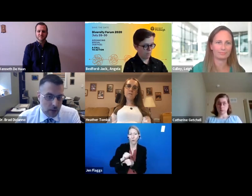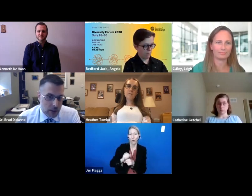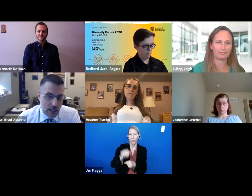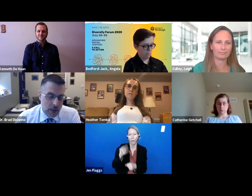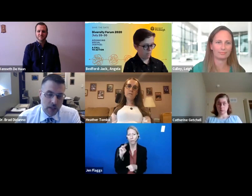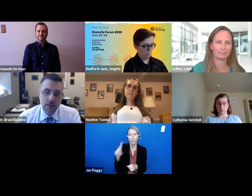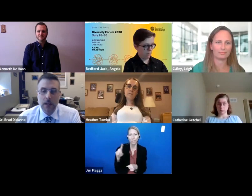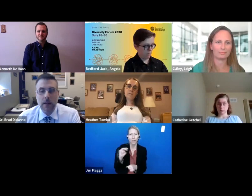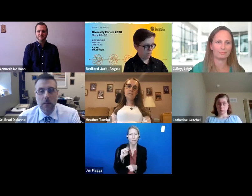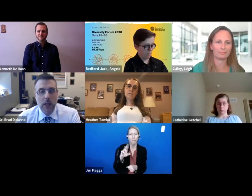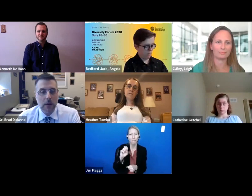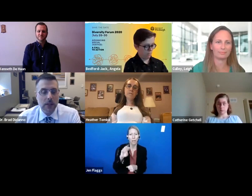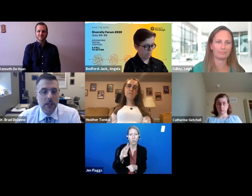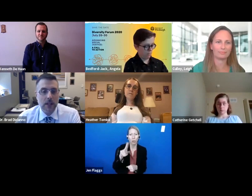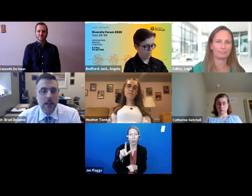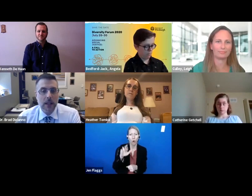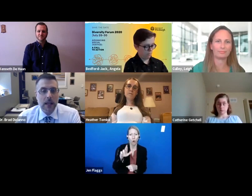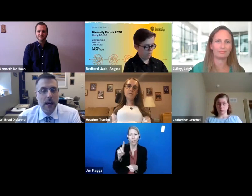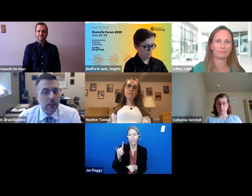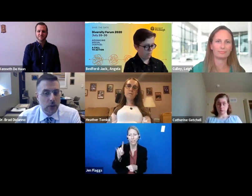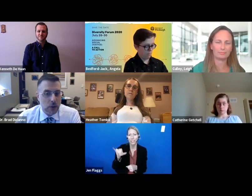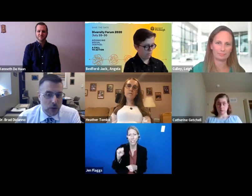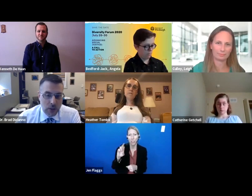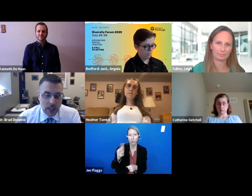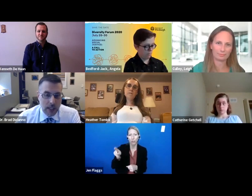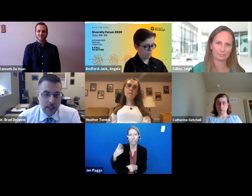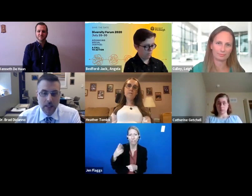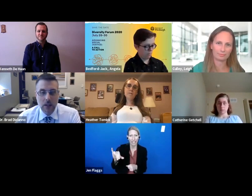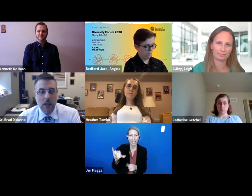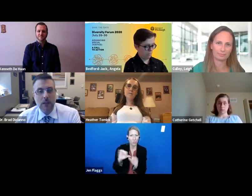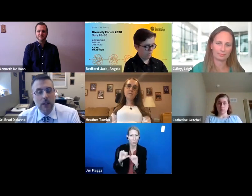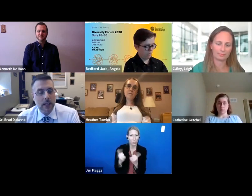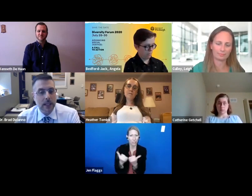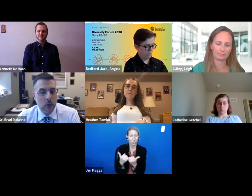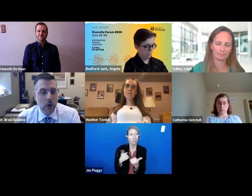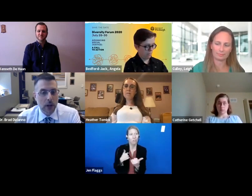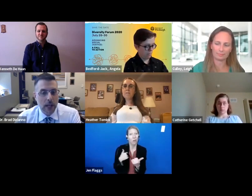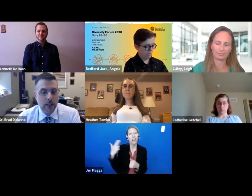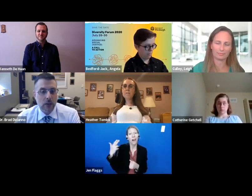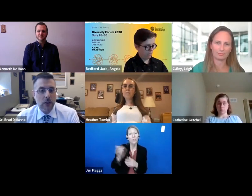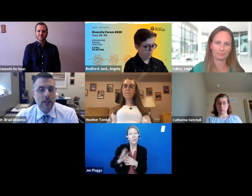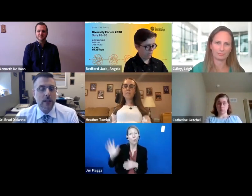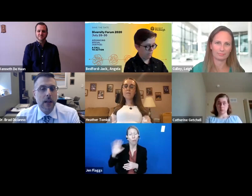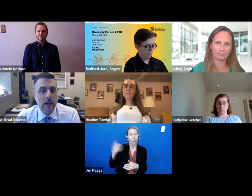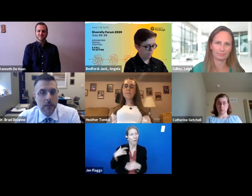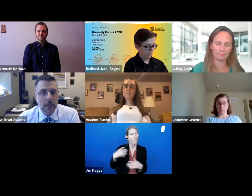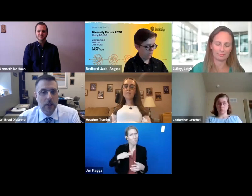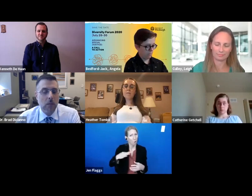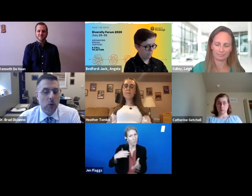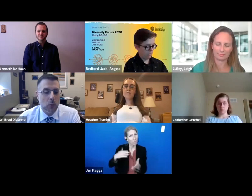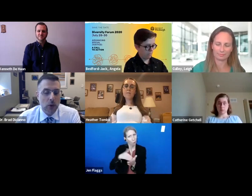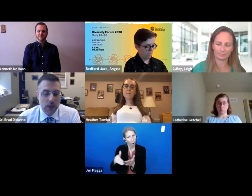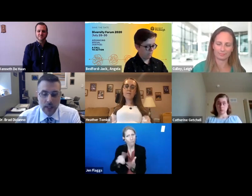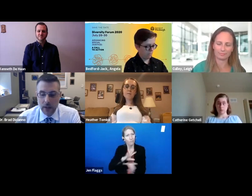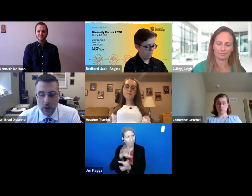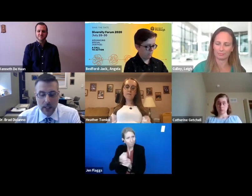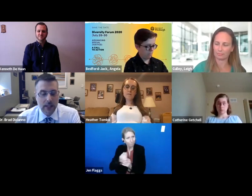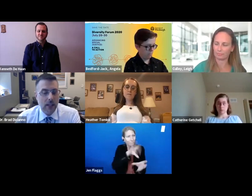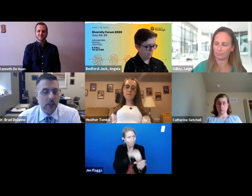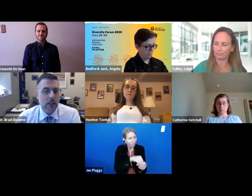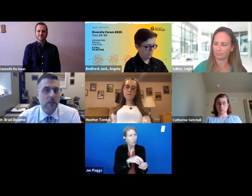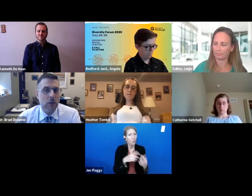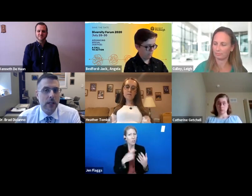Dystrophy Association. When I was a high school student, I did a lot of volunteer work and started taking on more roles in